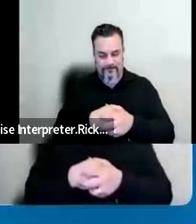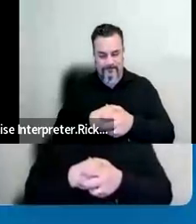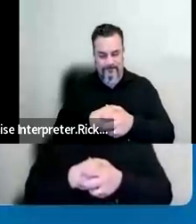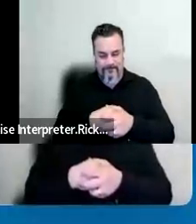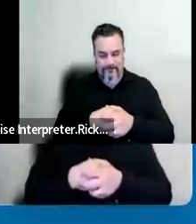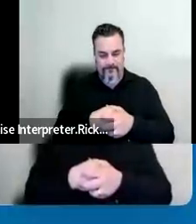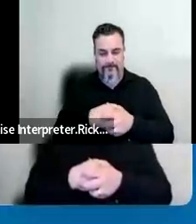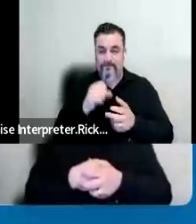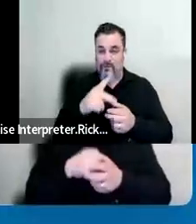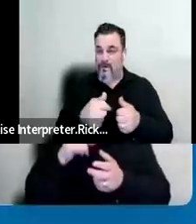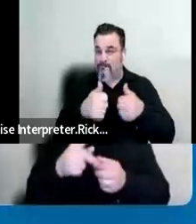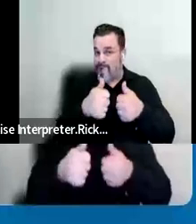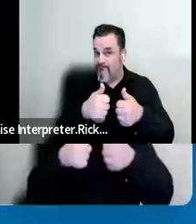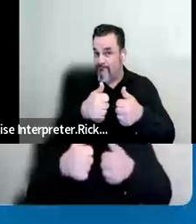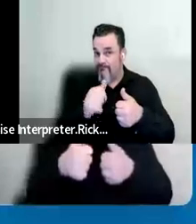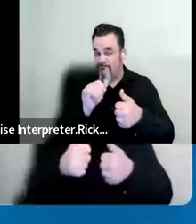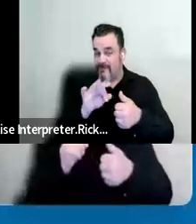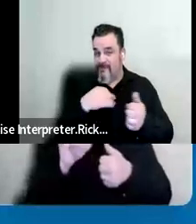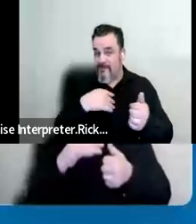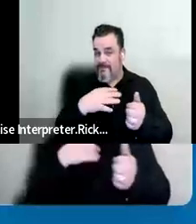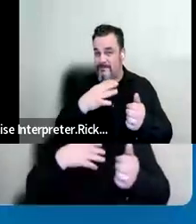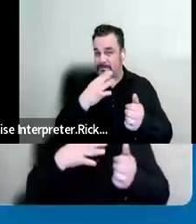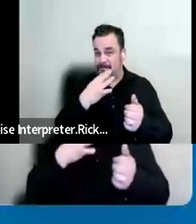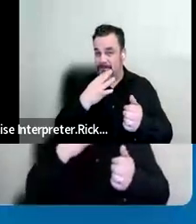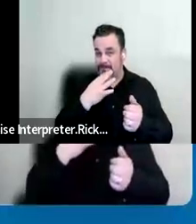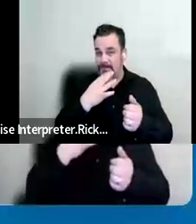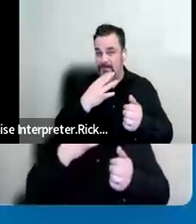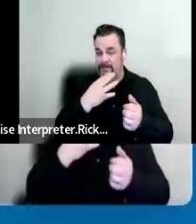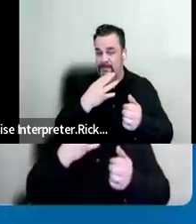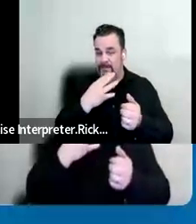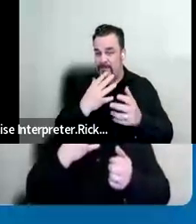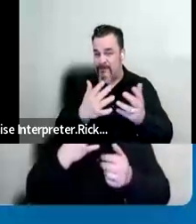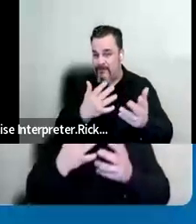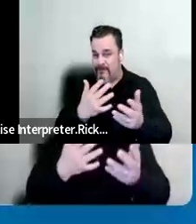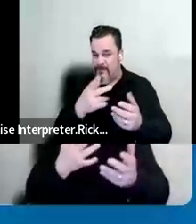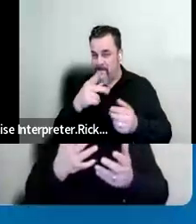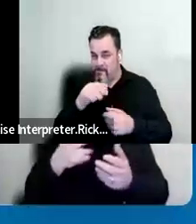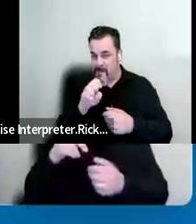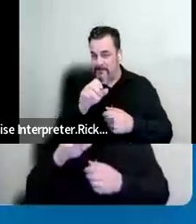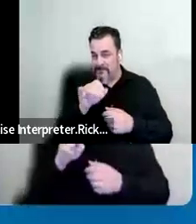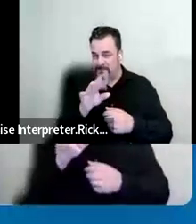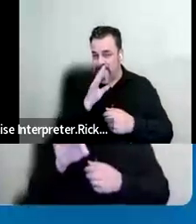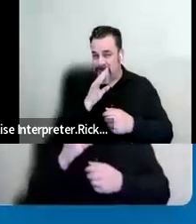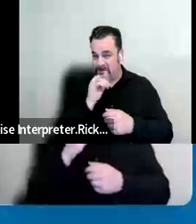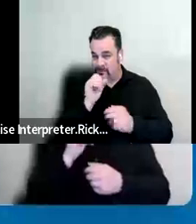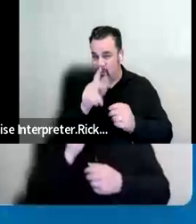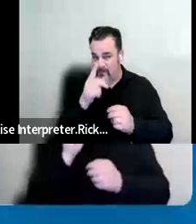Can I get a thumbs up if I'm speaking too, the pace of speaking is okay for you